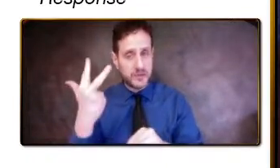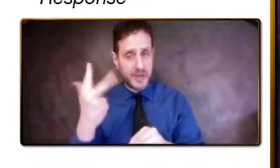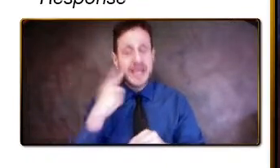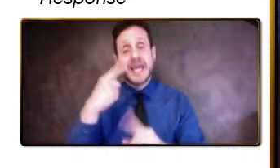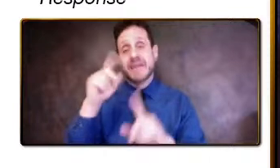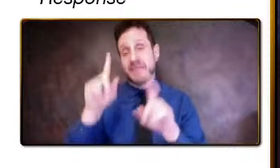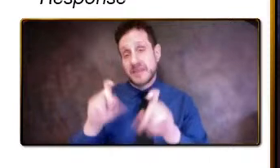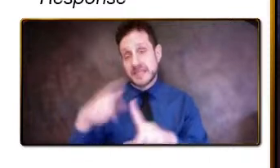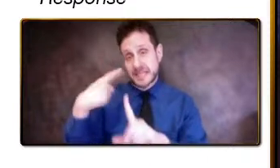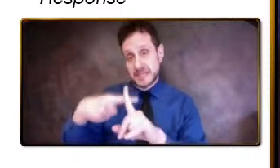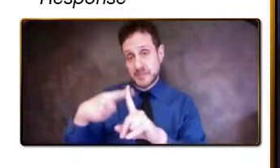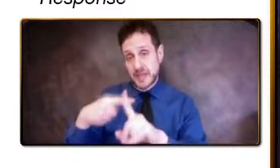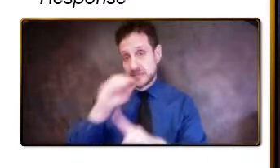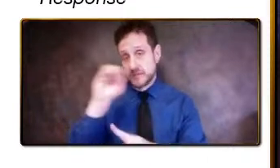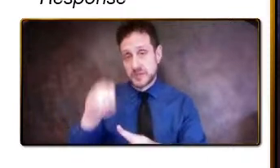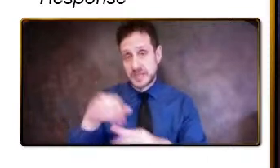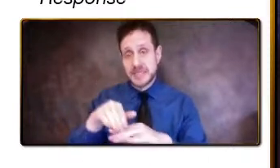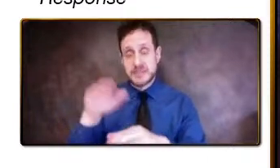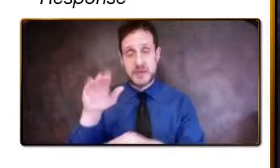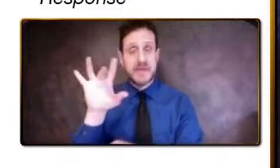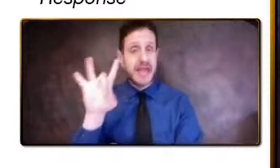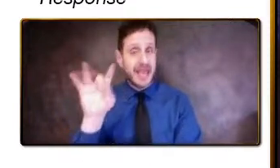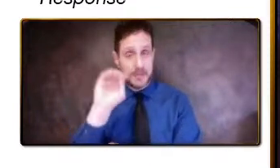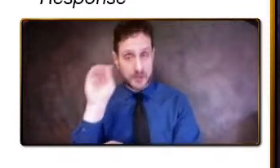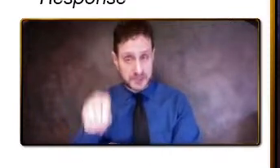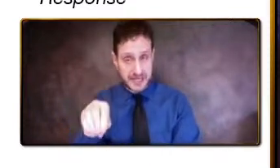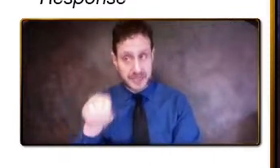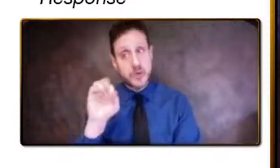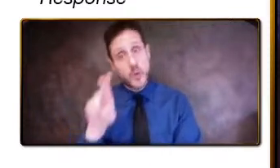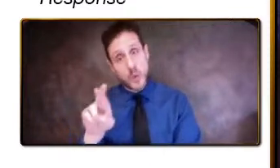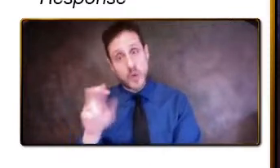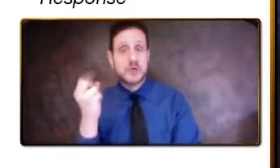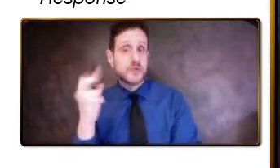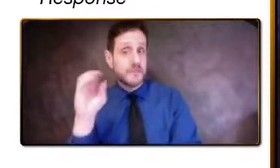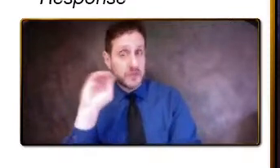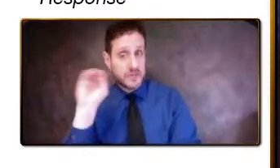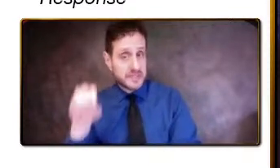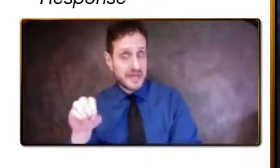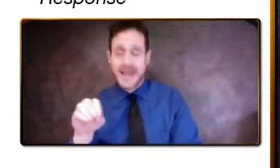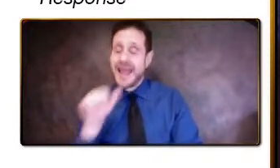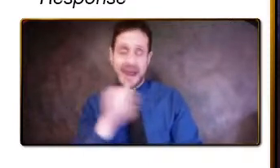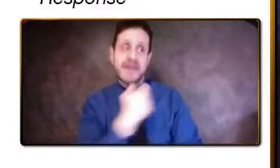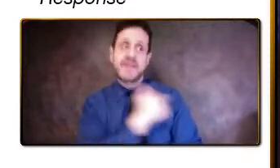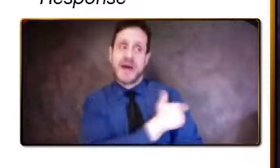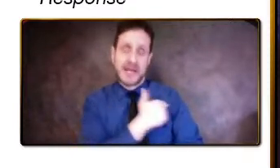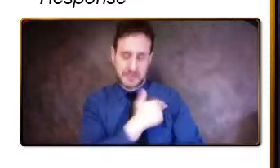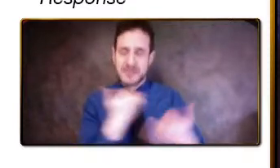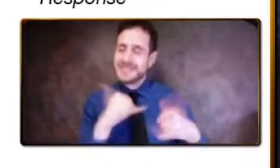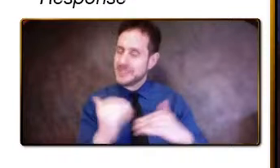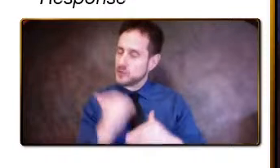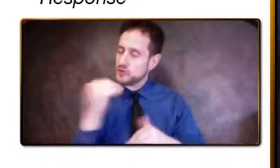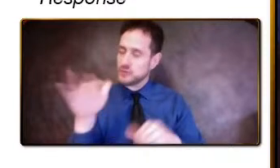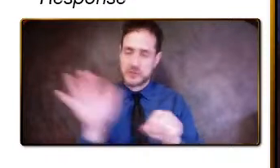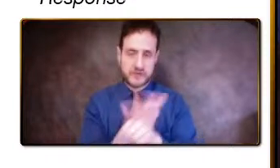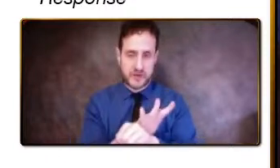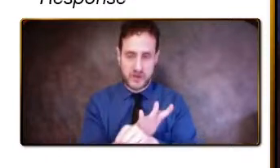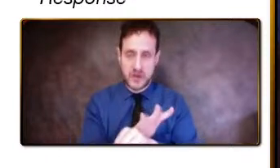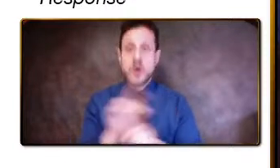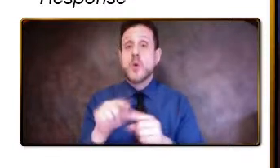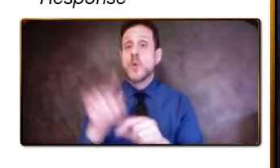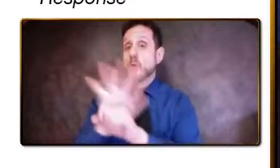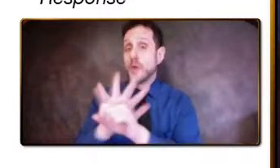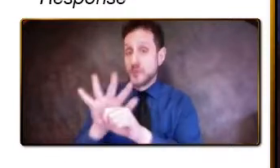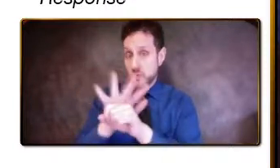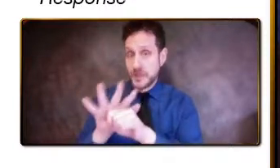8% or 12%, along with failing to meet either of the hospital metrics until they're able to meet the Tier